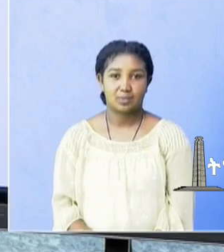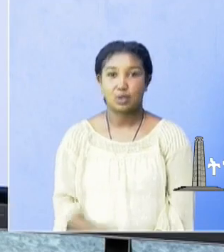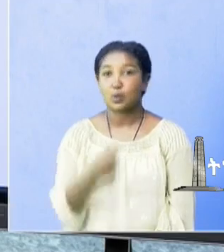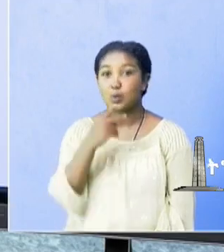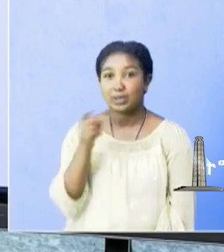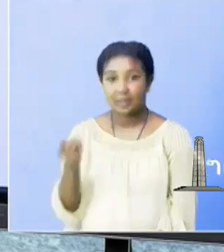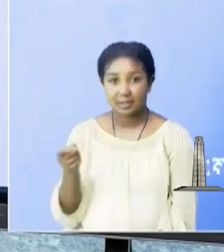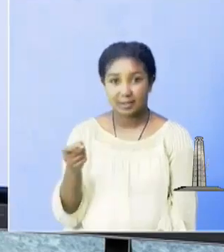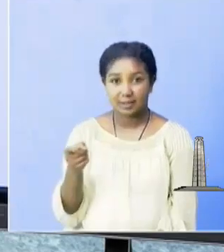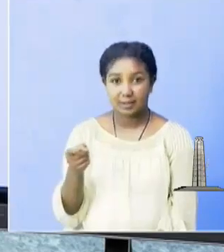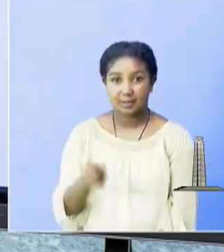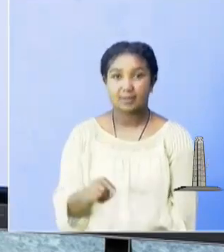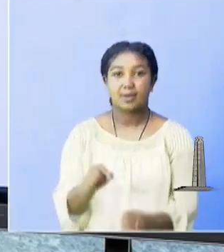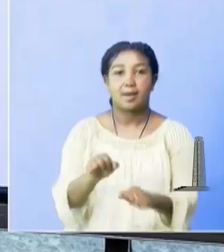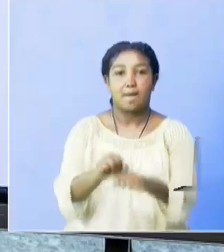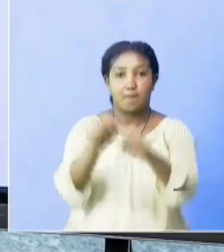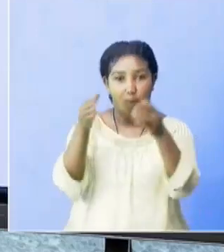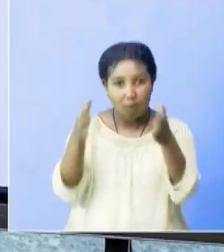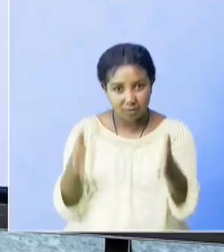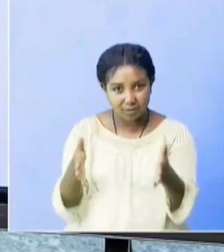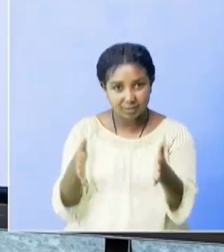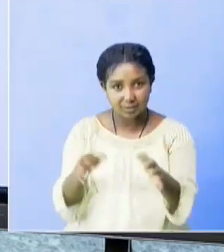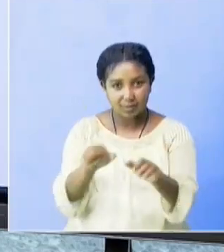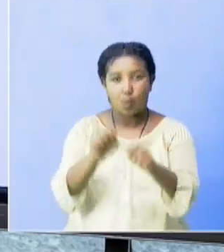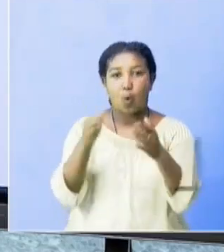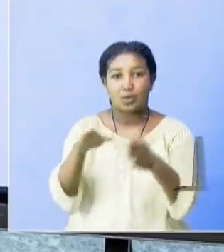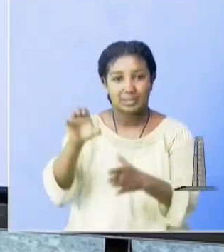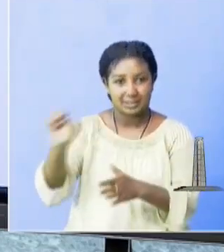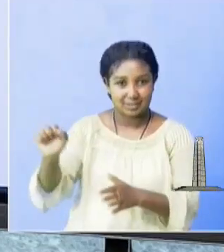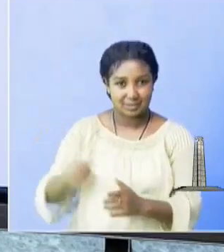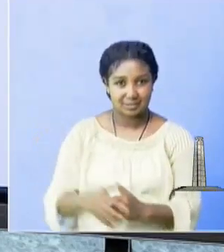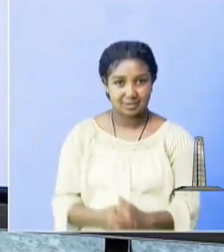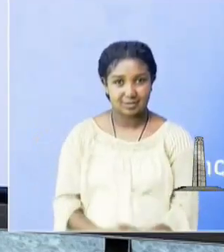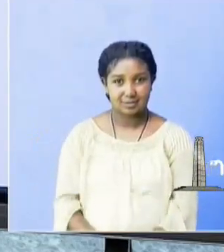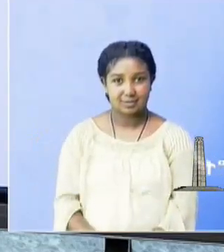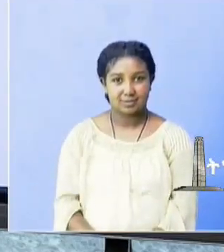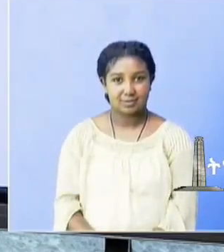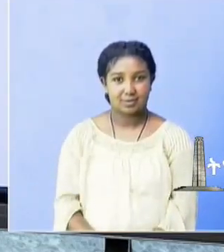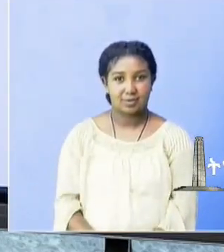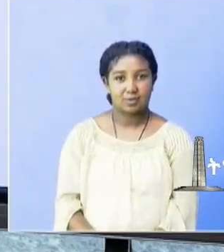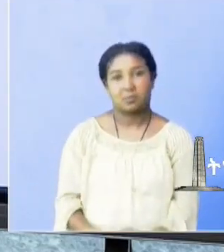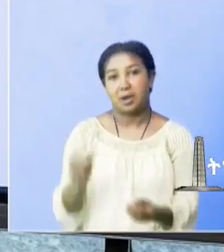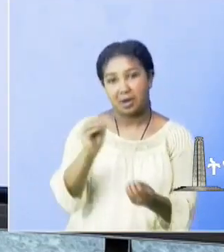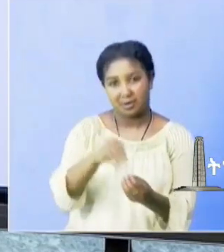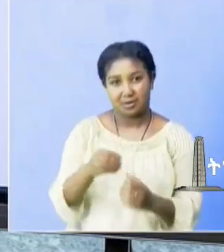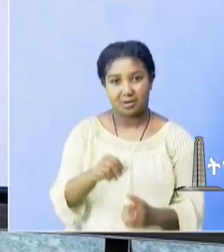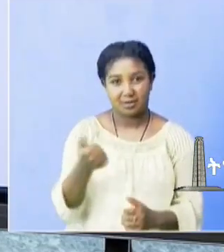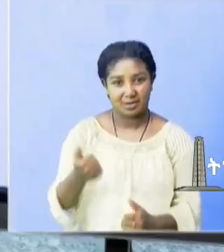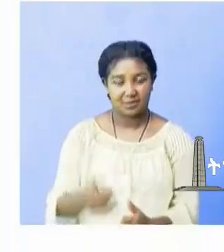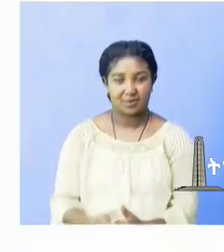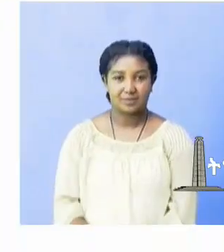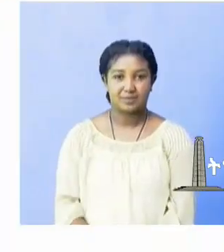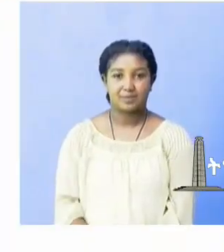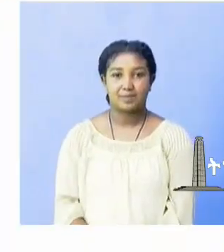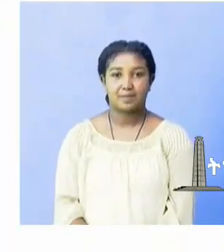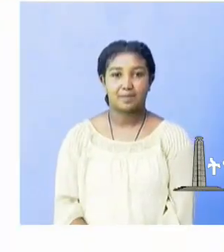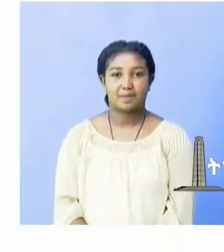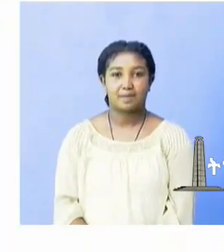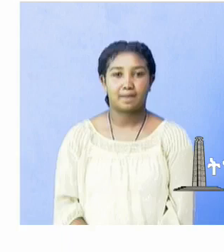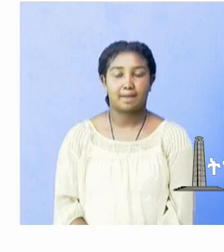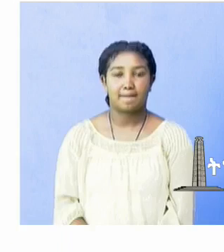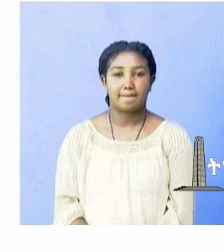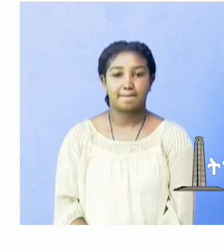Look here, box, boxes. We can add one more.